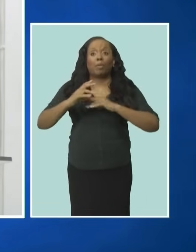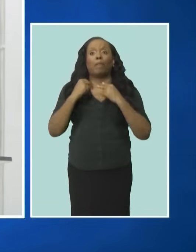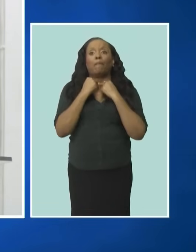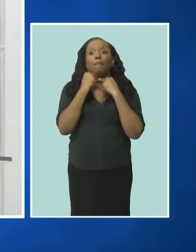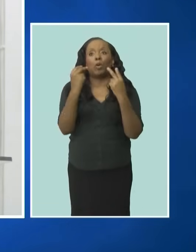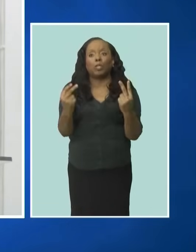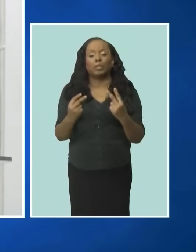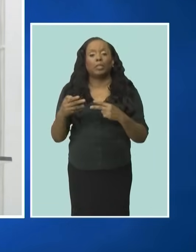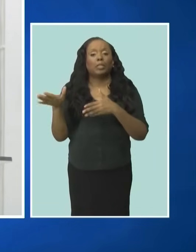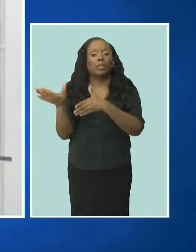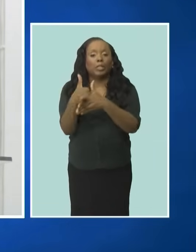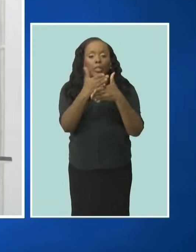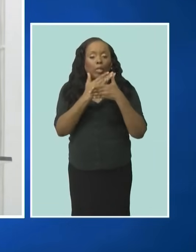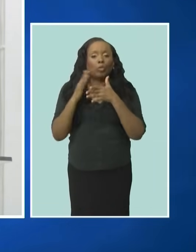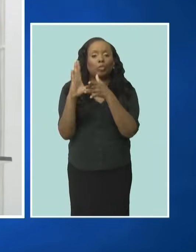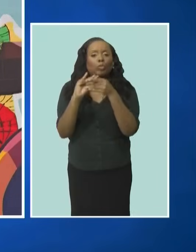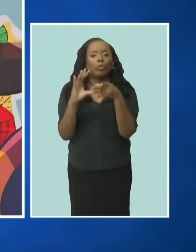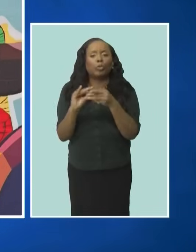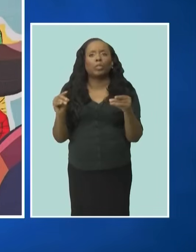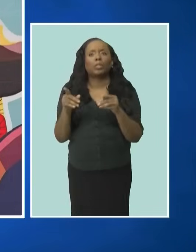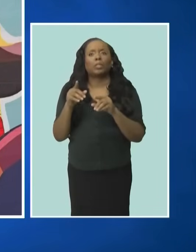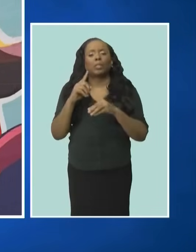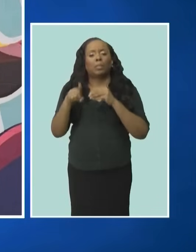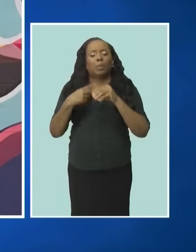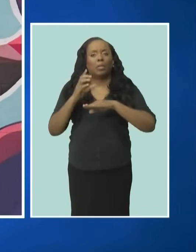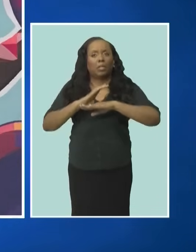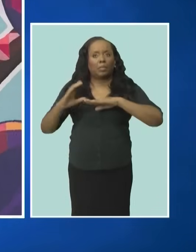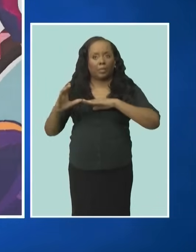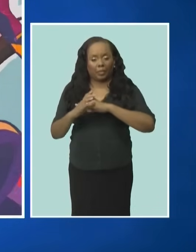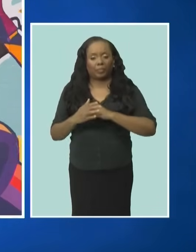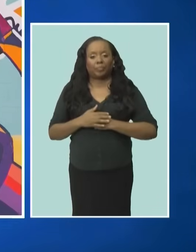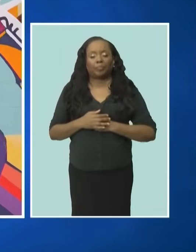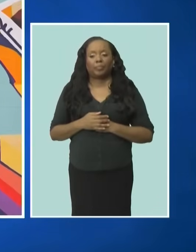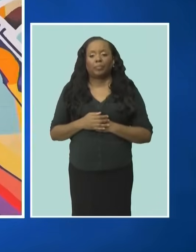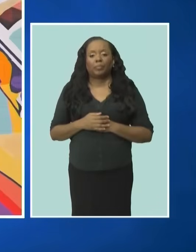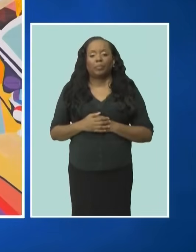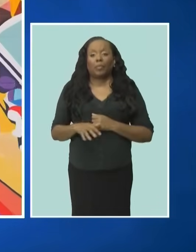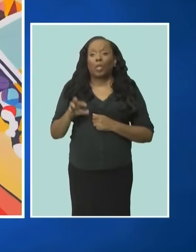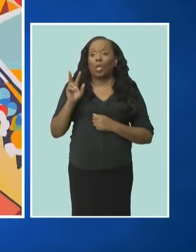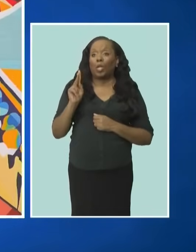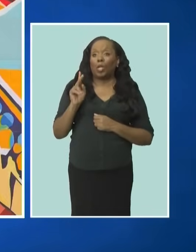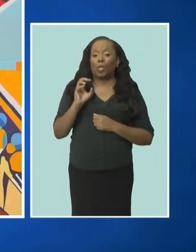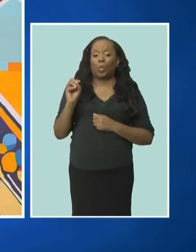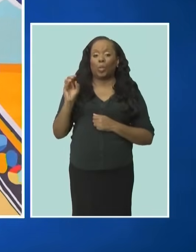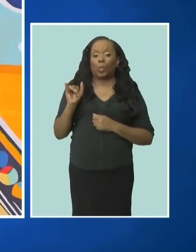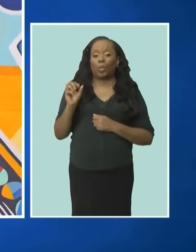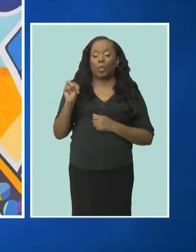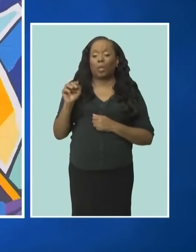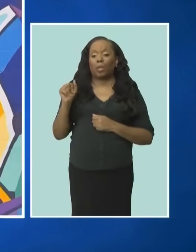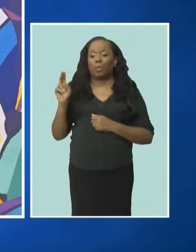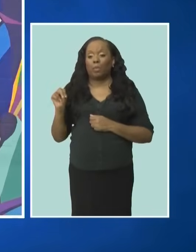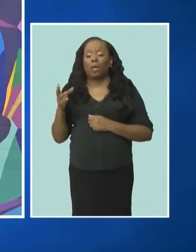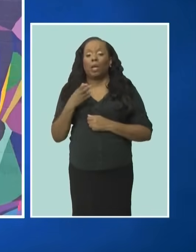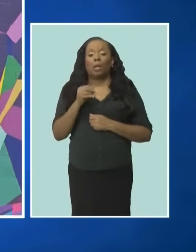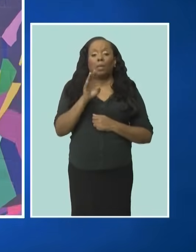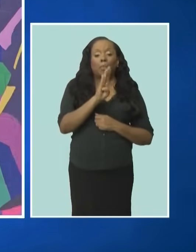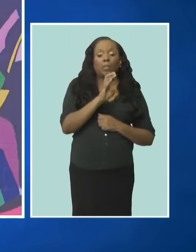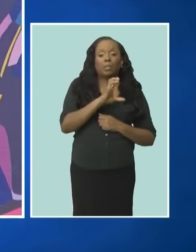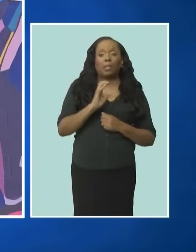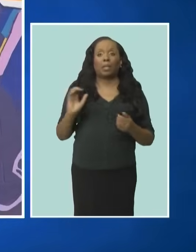the stories from across the region. Koiman Barbados partnered with the Barbados Community College as the site for